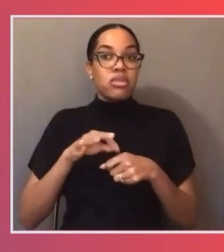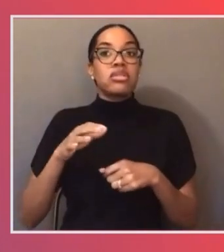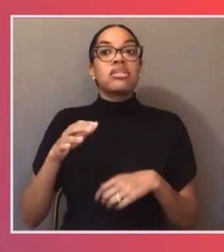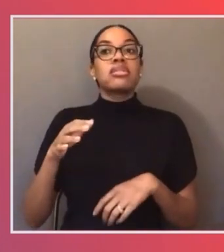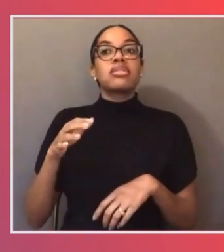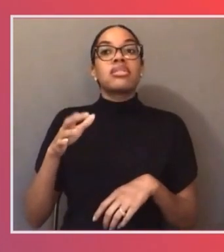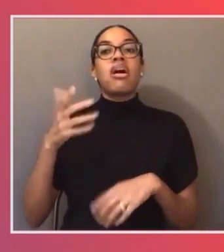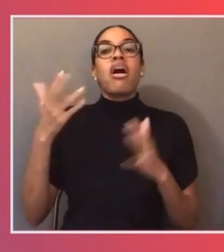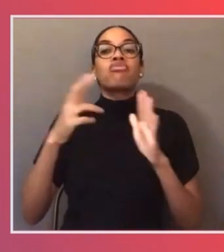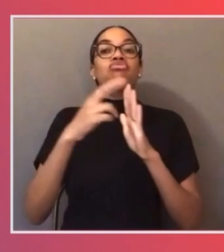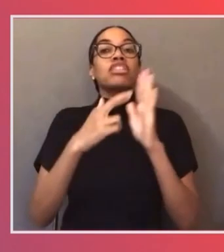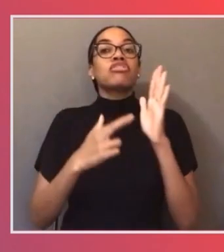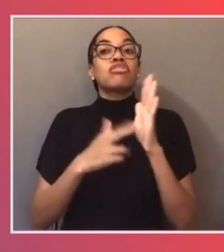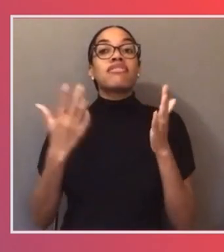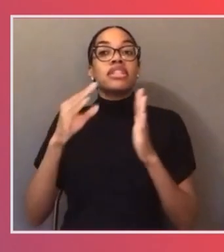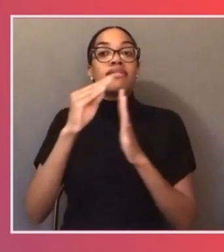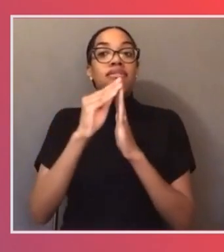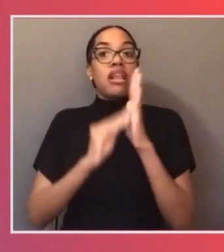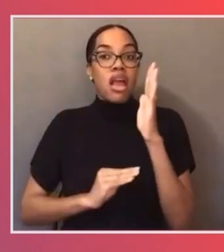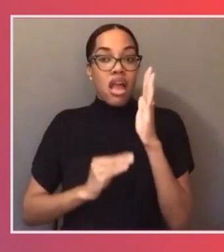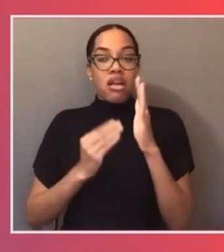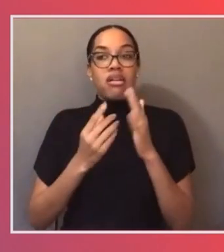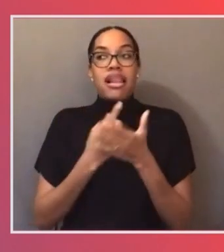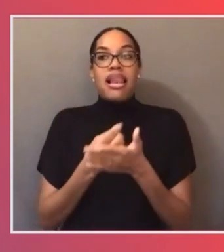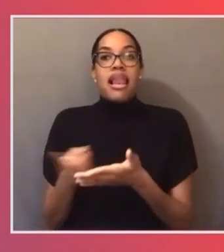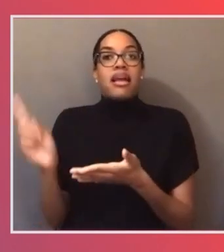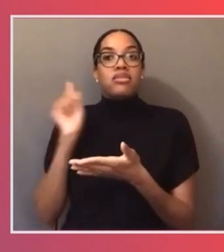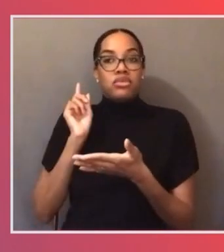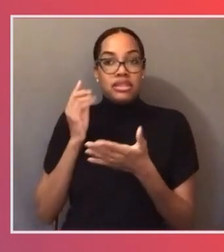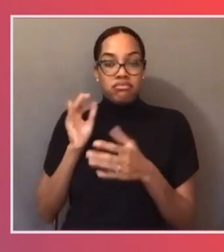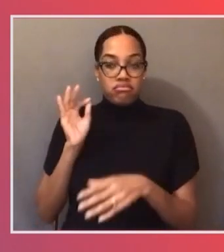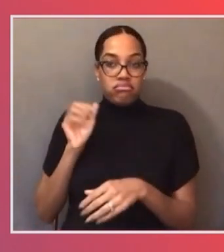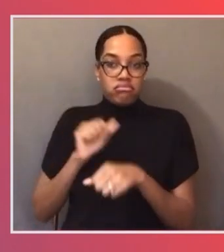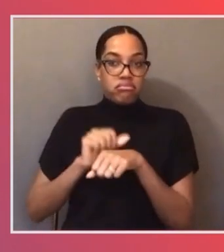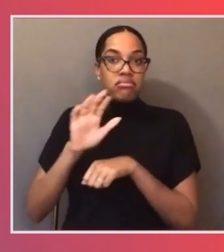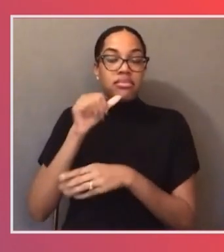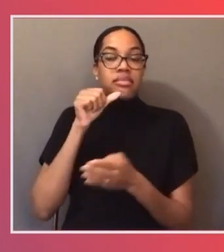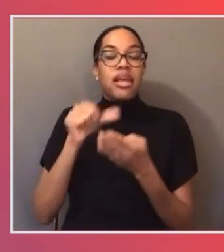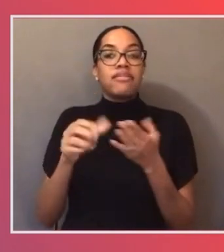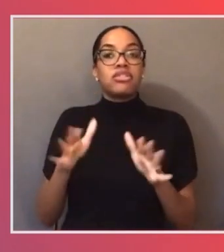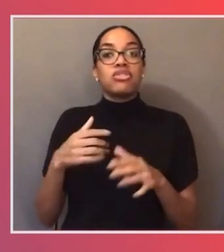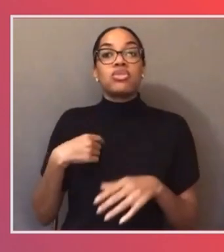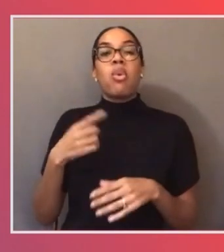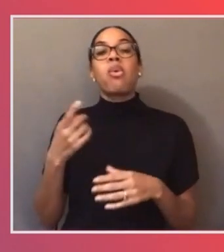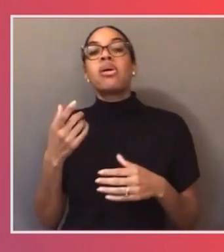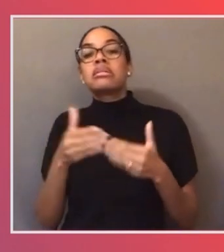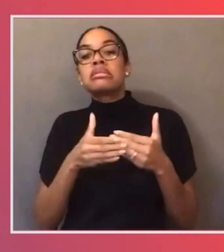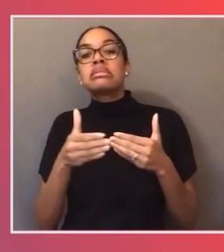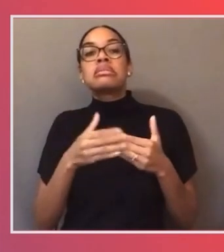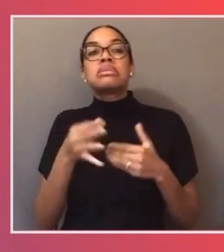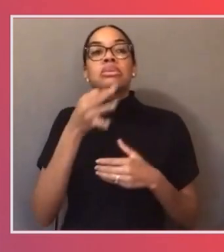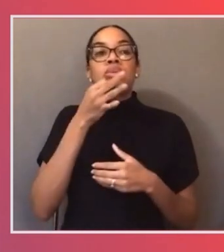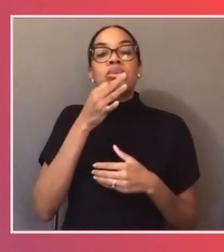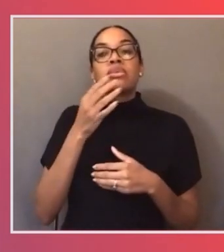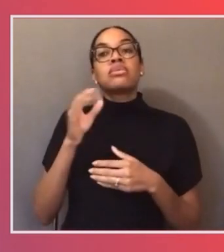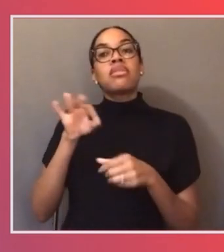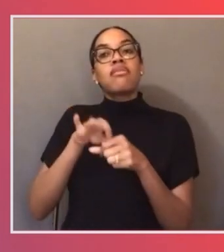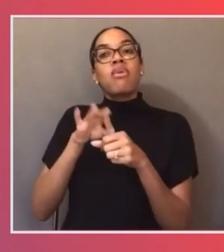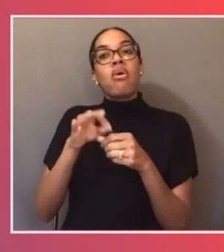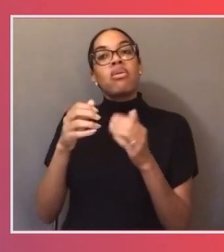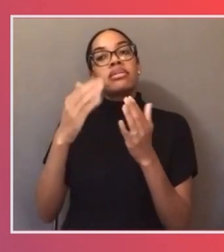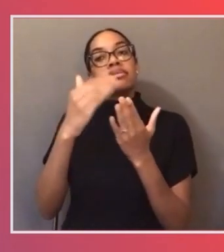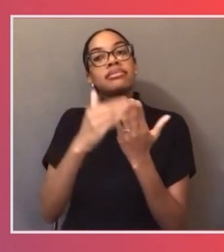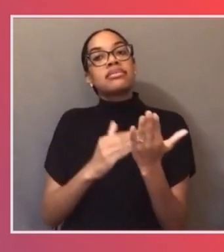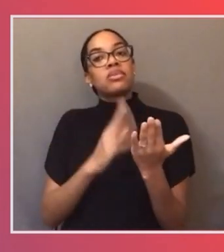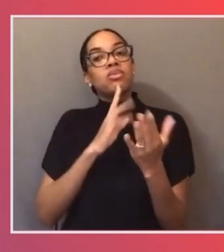is going to show up. But yeah, that's the plan. Amazing. Okay, great. So now